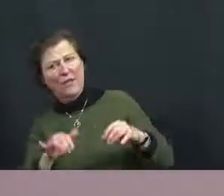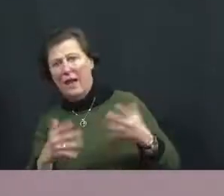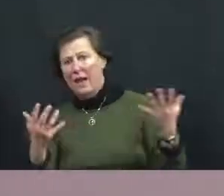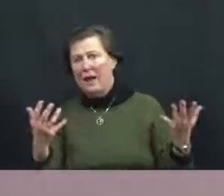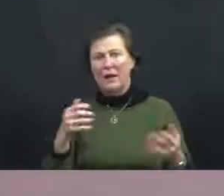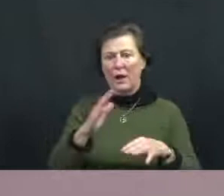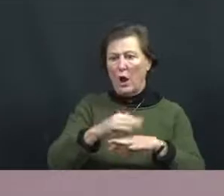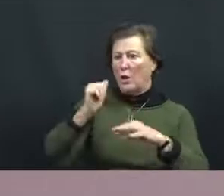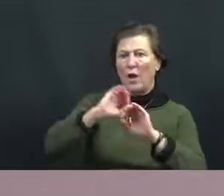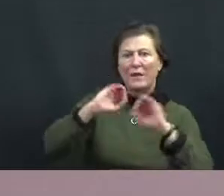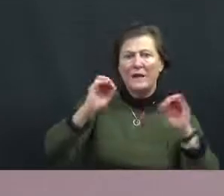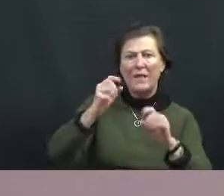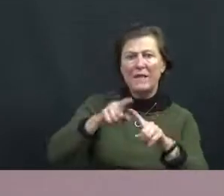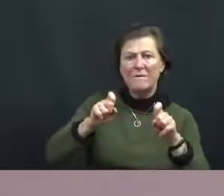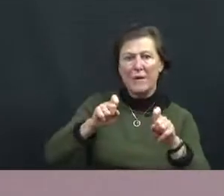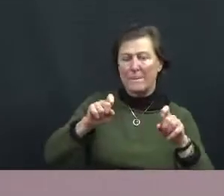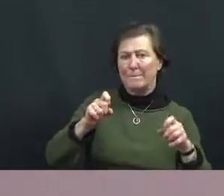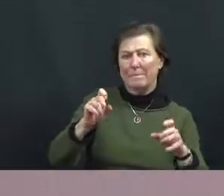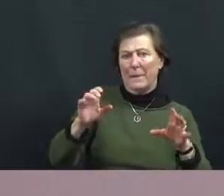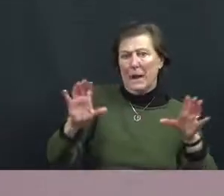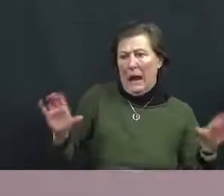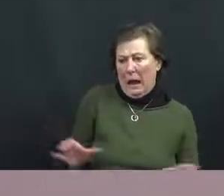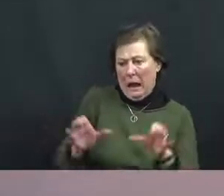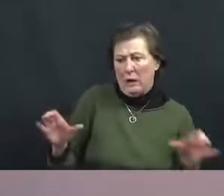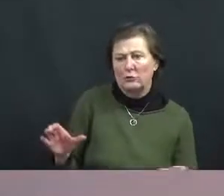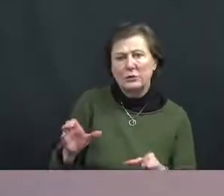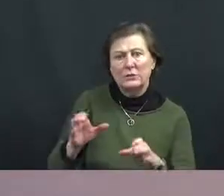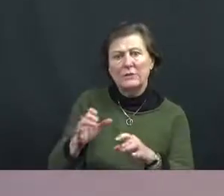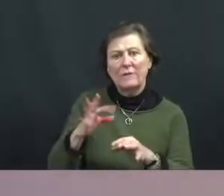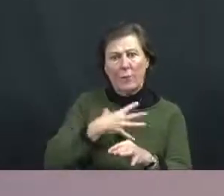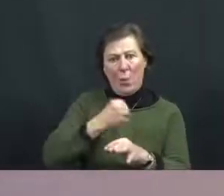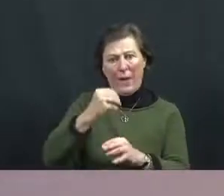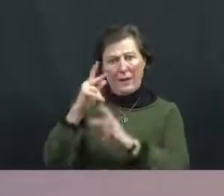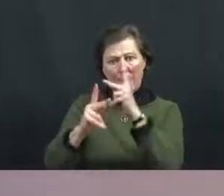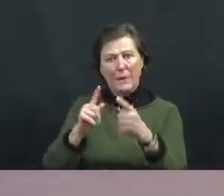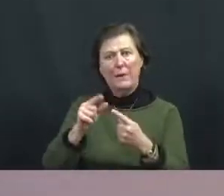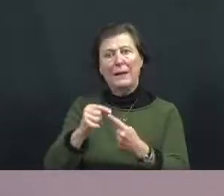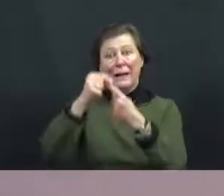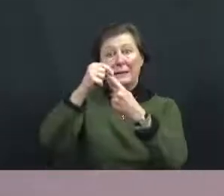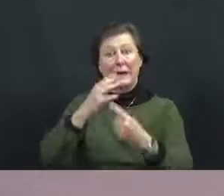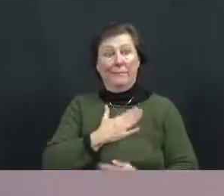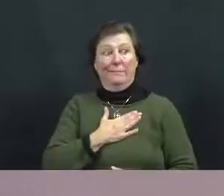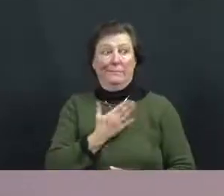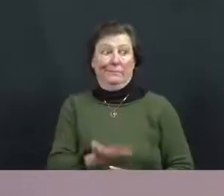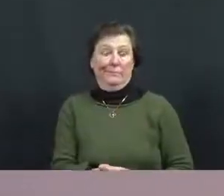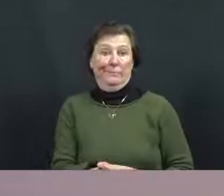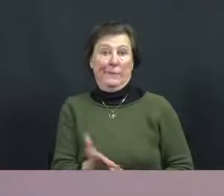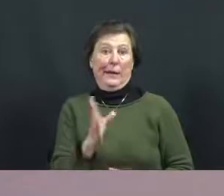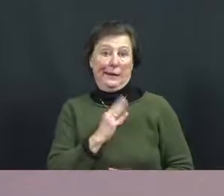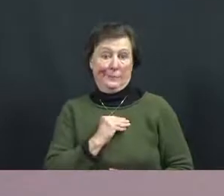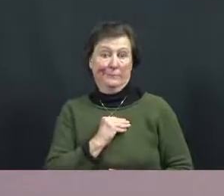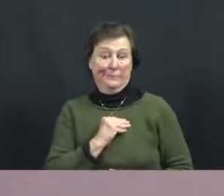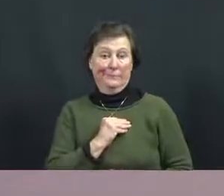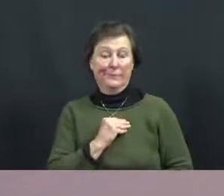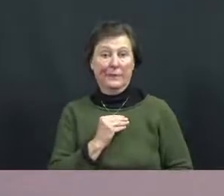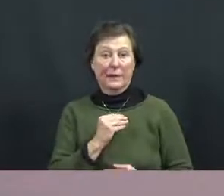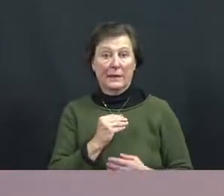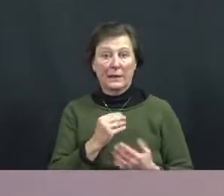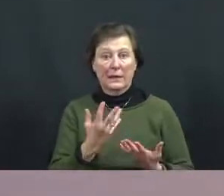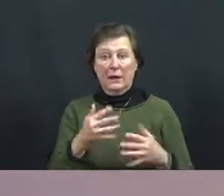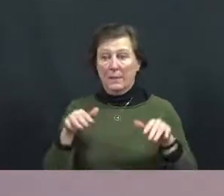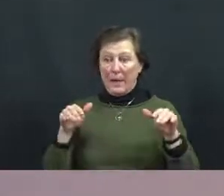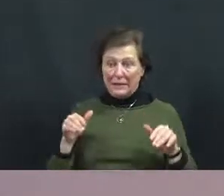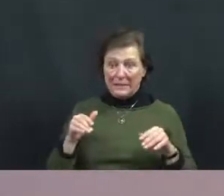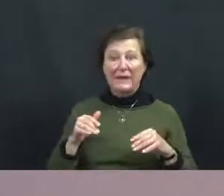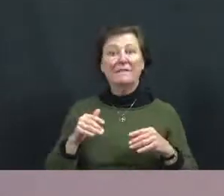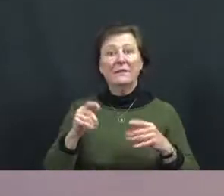on the part of the white sinner except confession. Surely the moral passivity, she writes, advocated